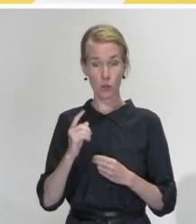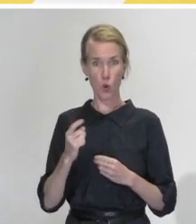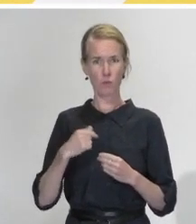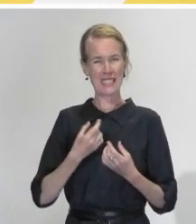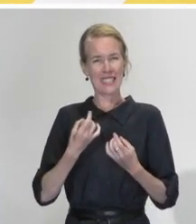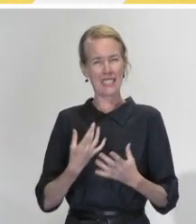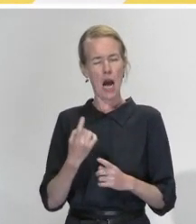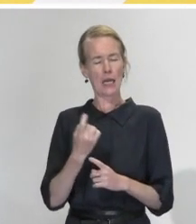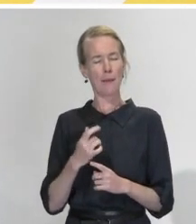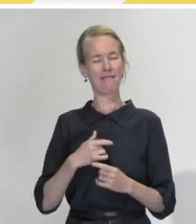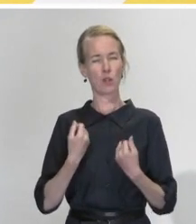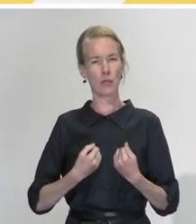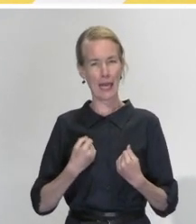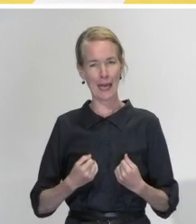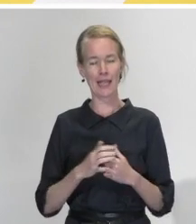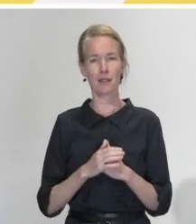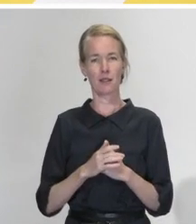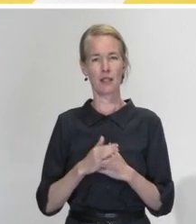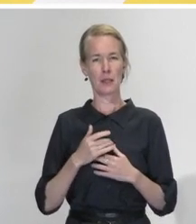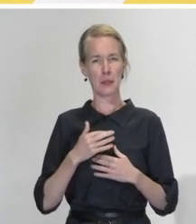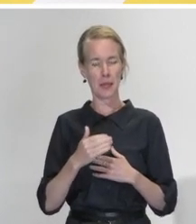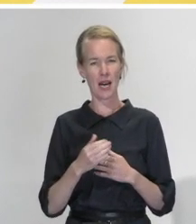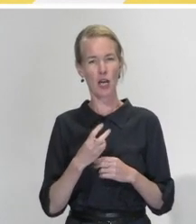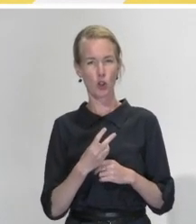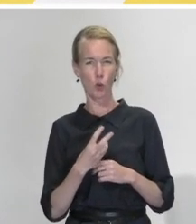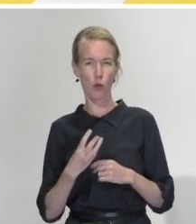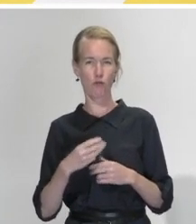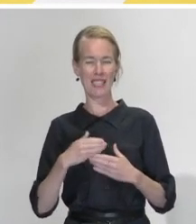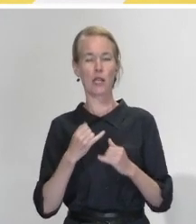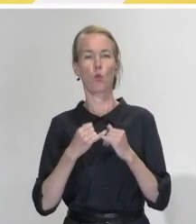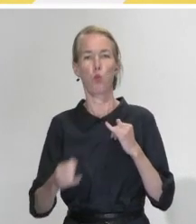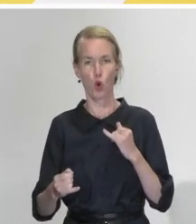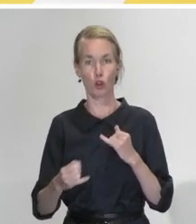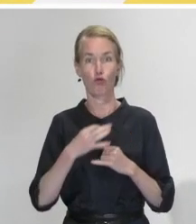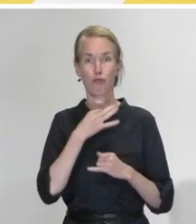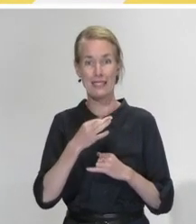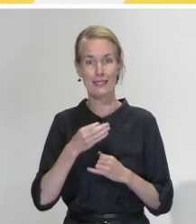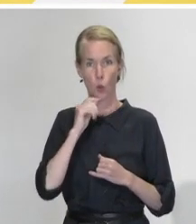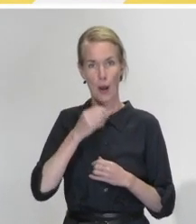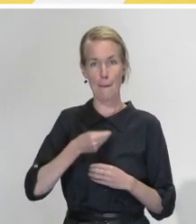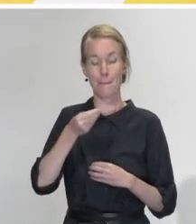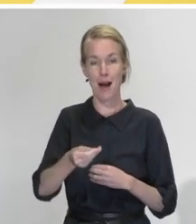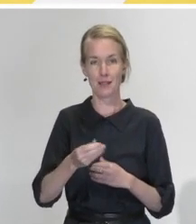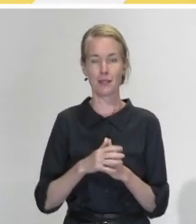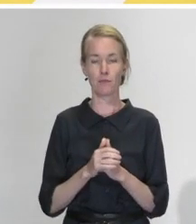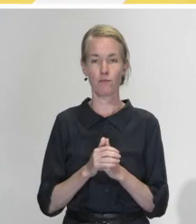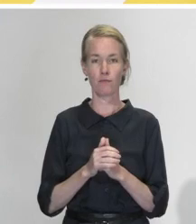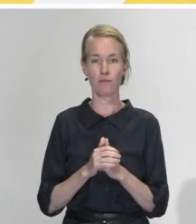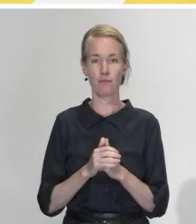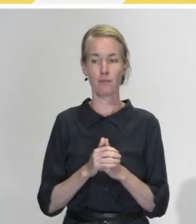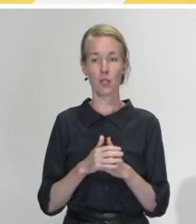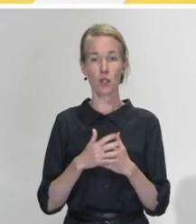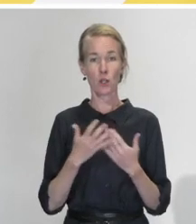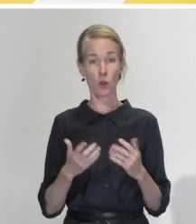days. The average time before people develop symptoms after they have come in contact with the virus is around 5 to